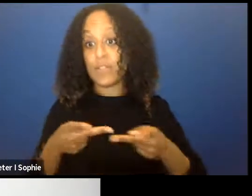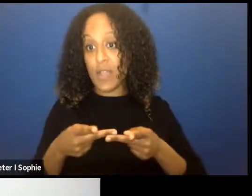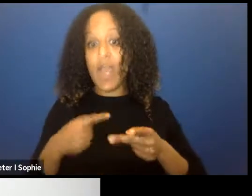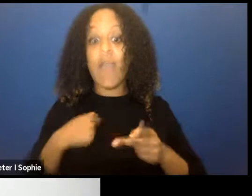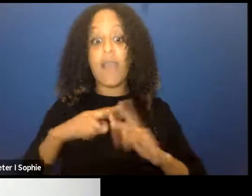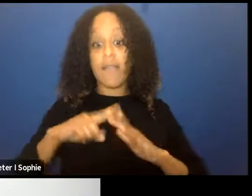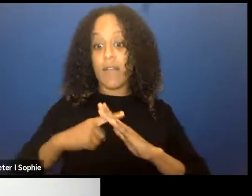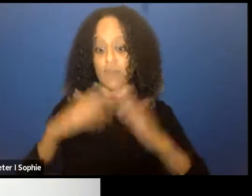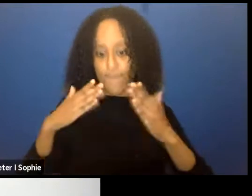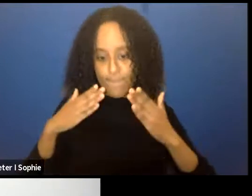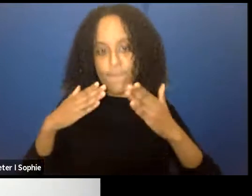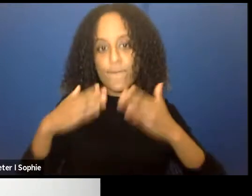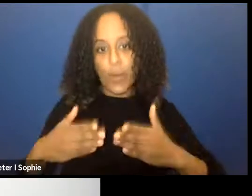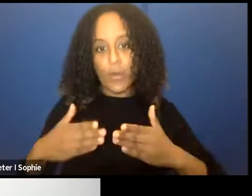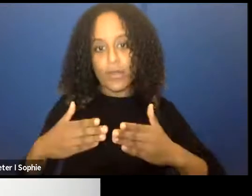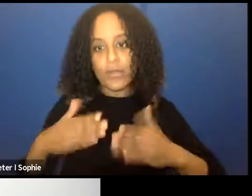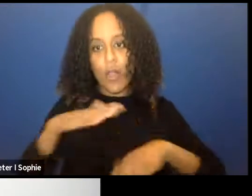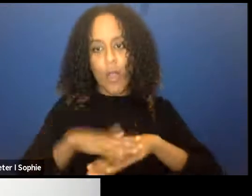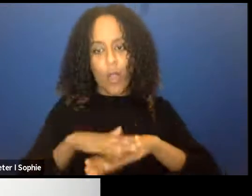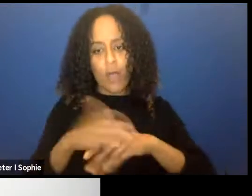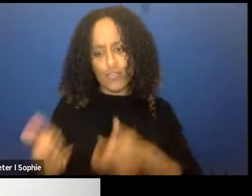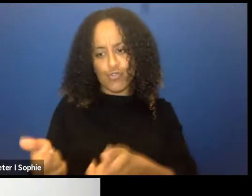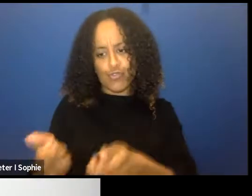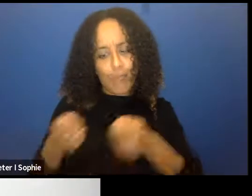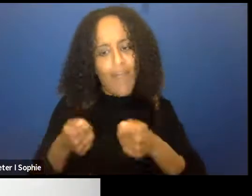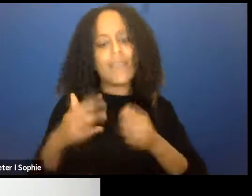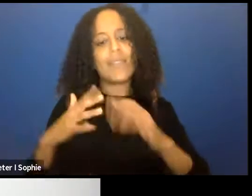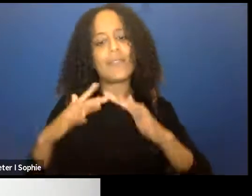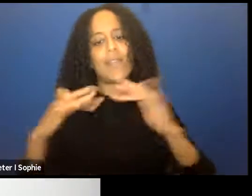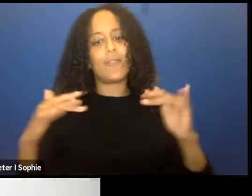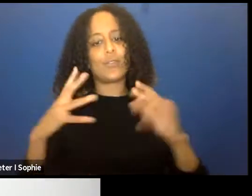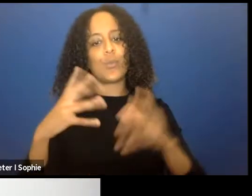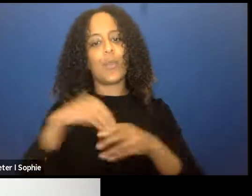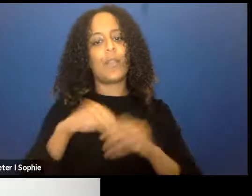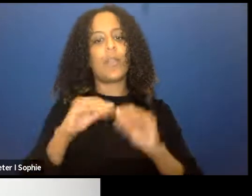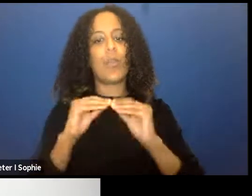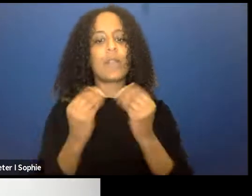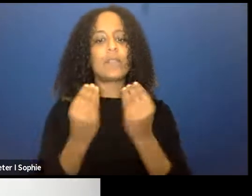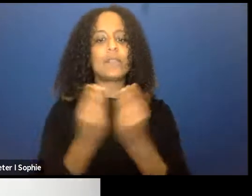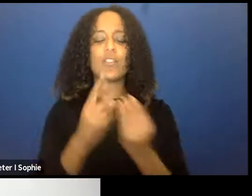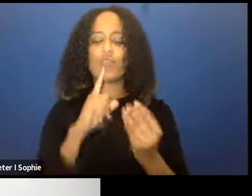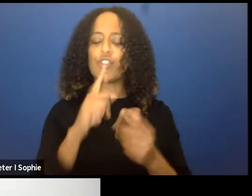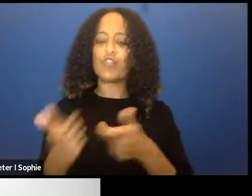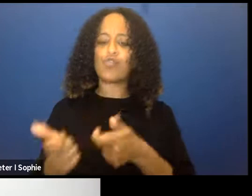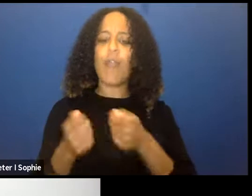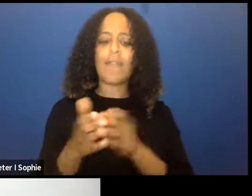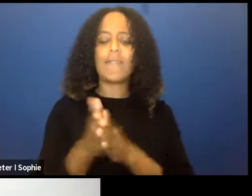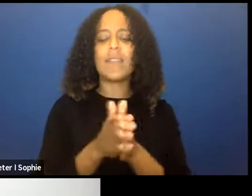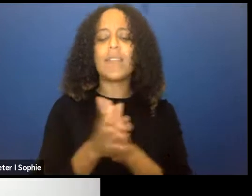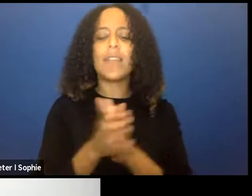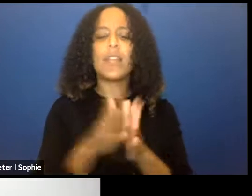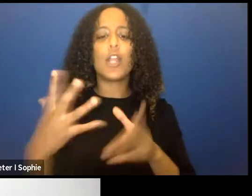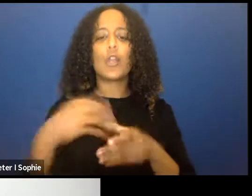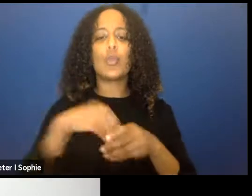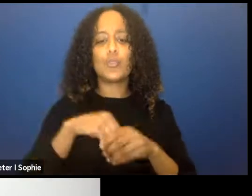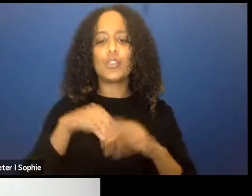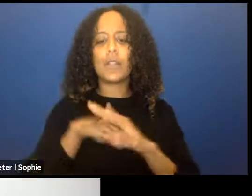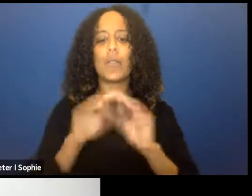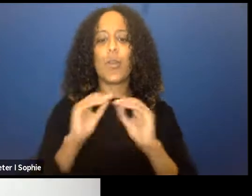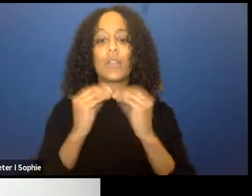really focus on driving diversity within the organization, driving inclusion within the organization.